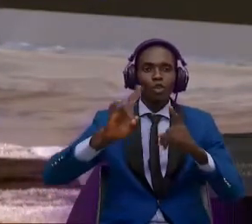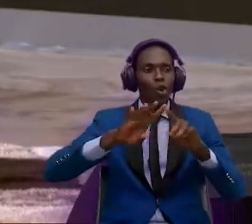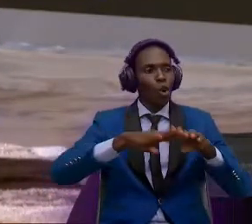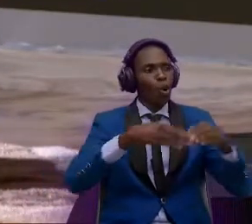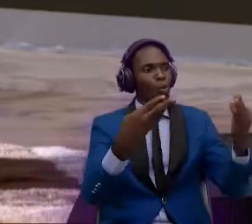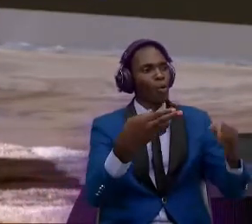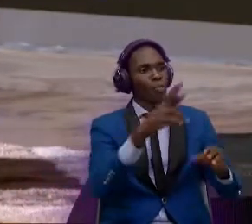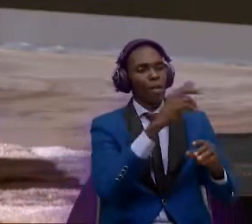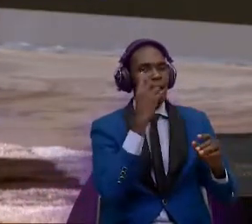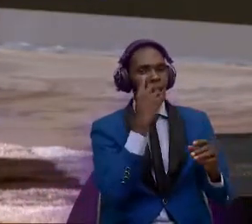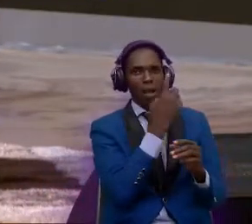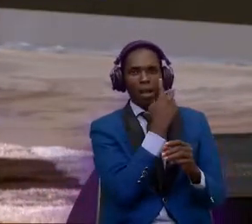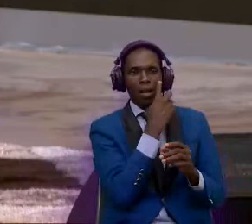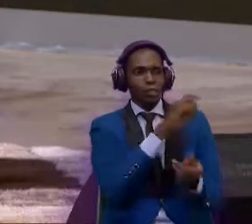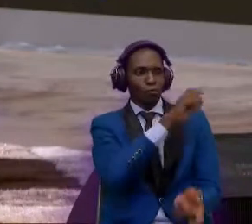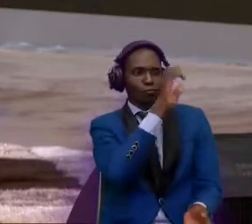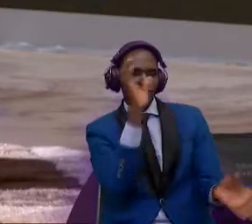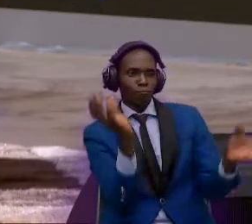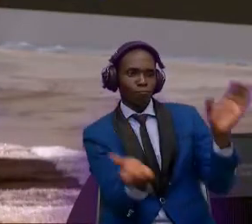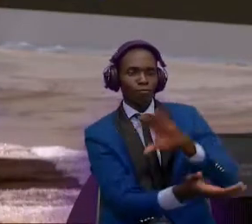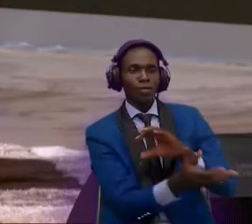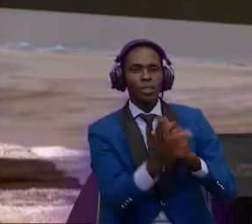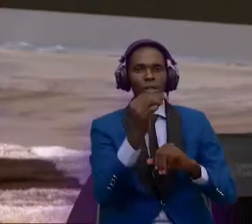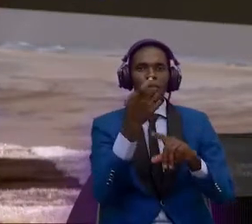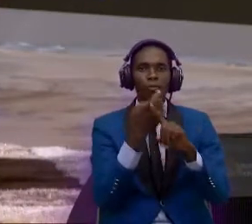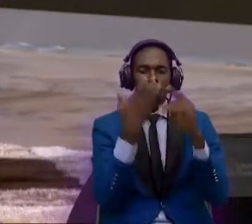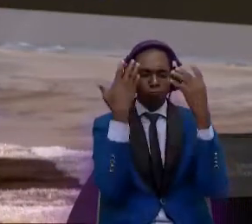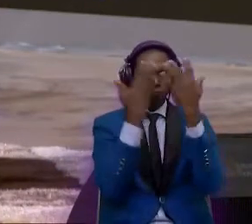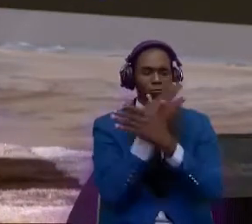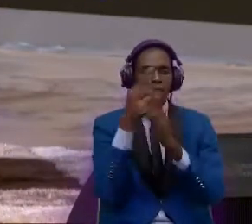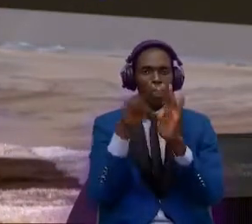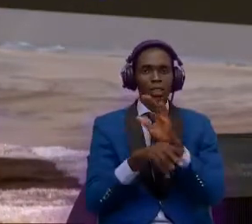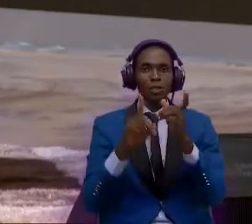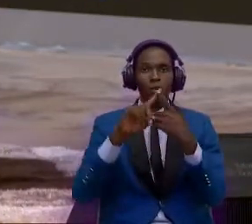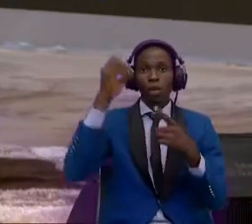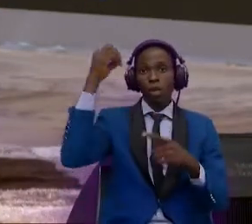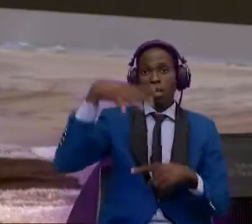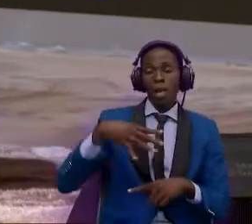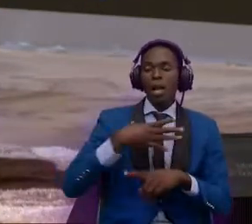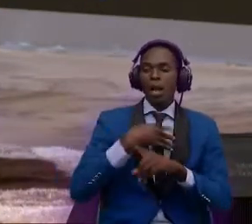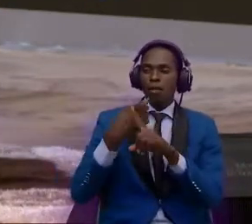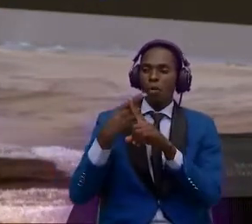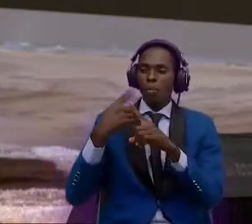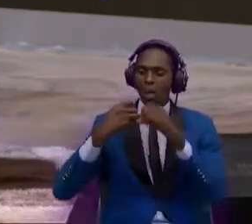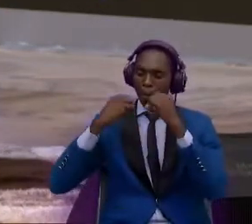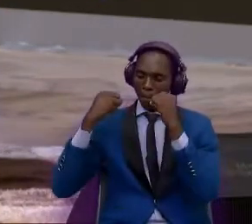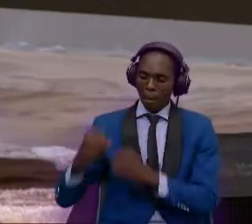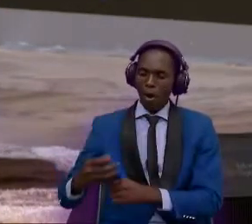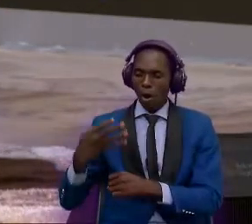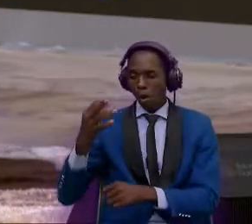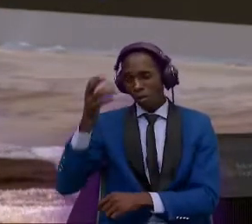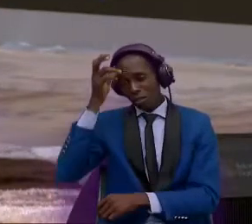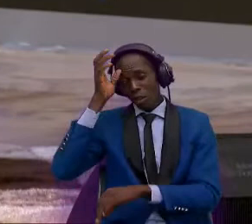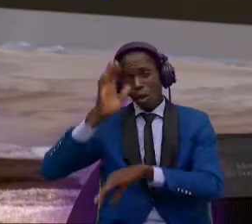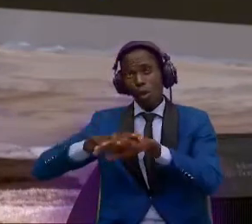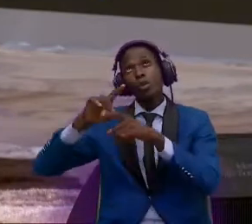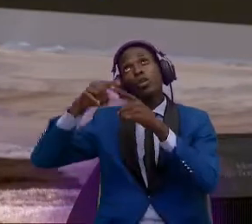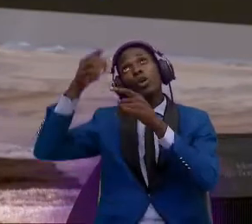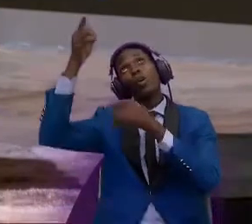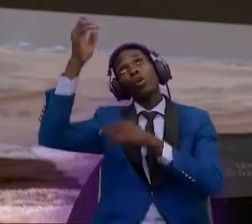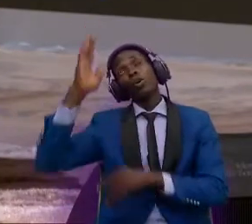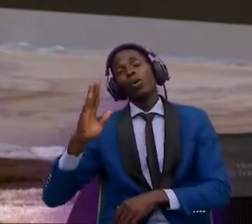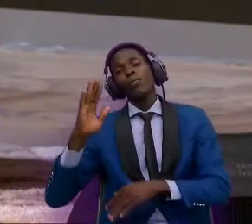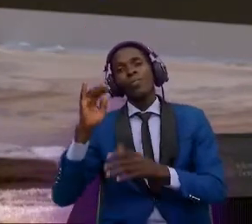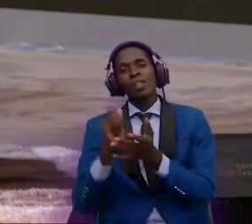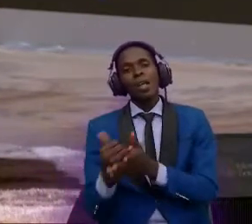eyes and to turn them from darkness to light, and from the power of Satan unto God, that